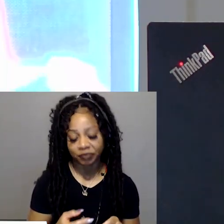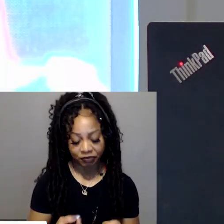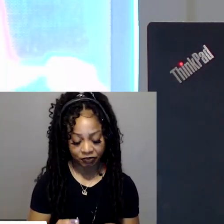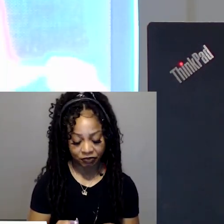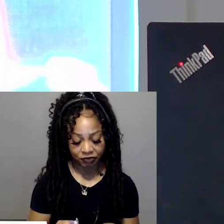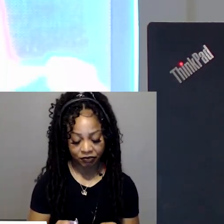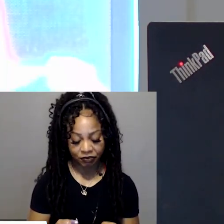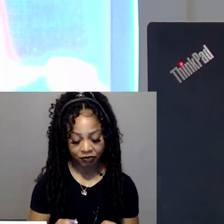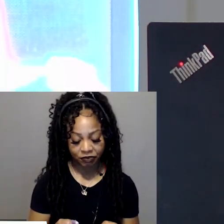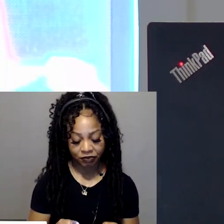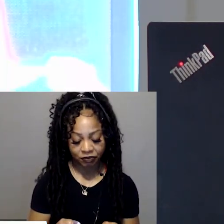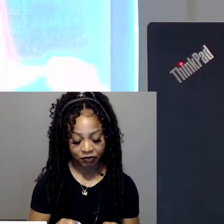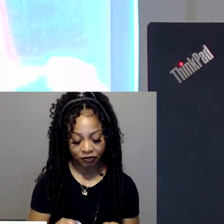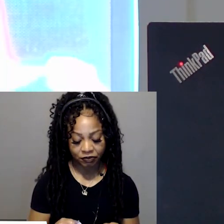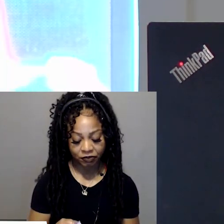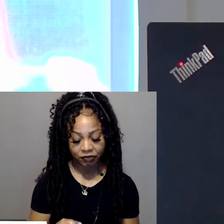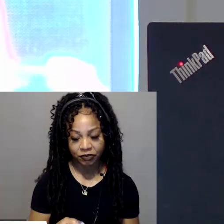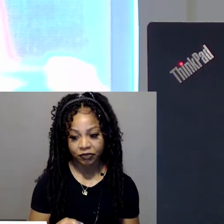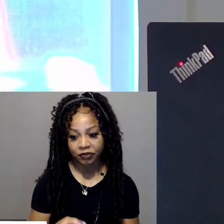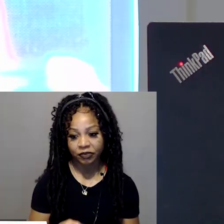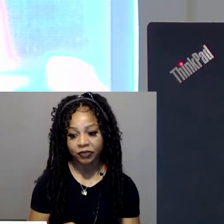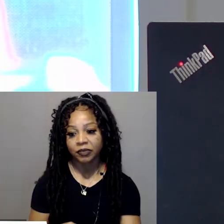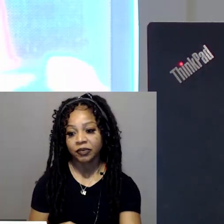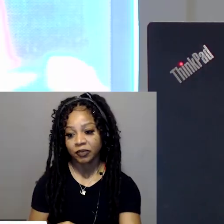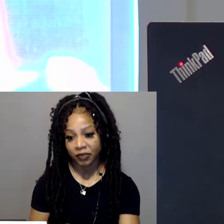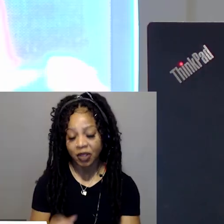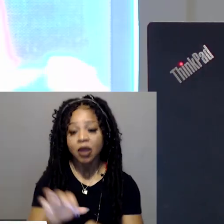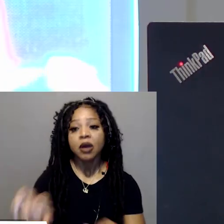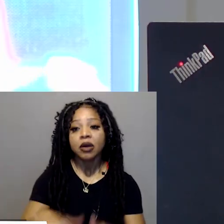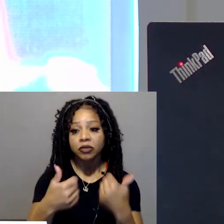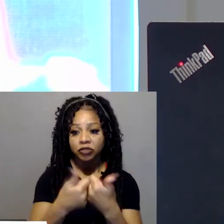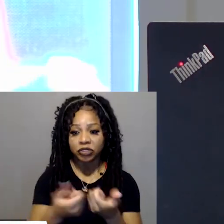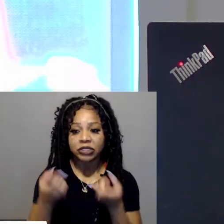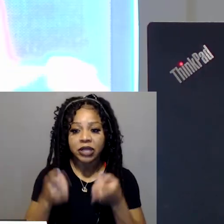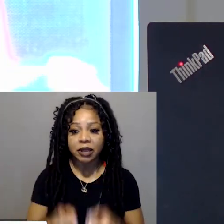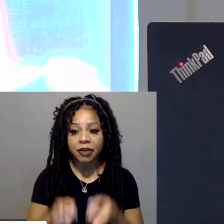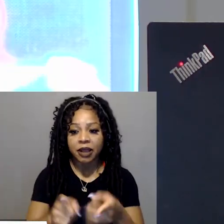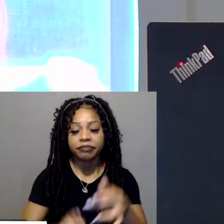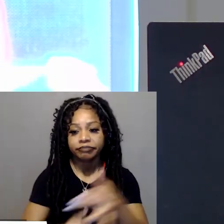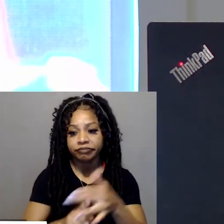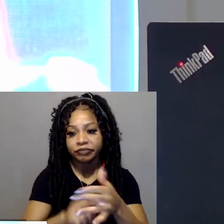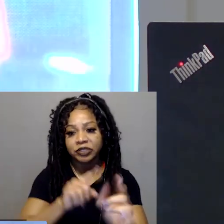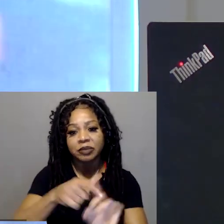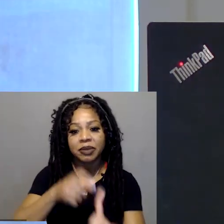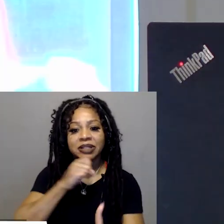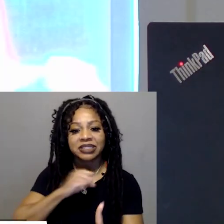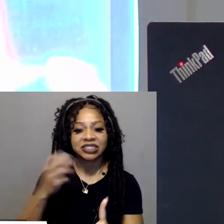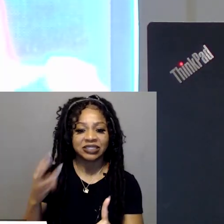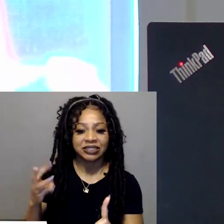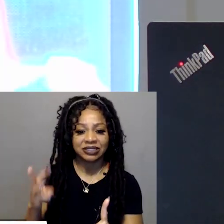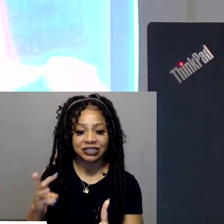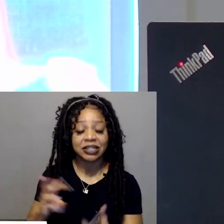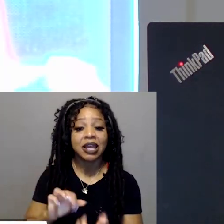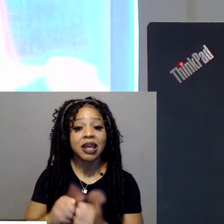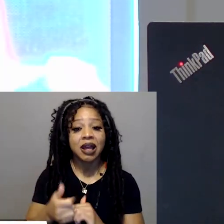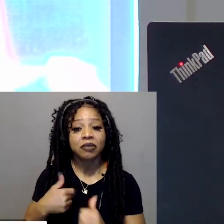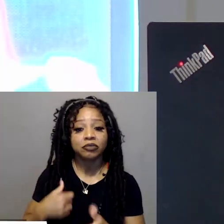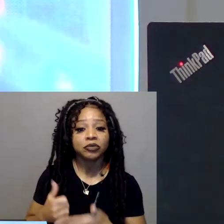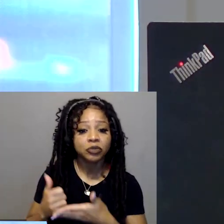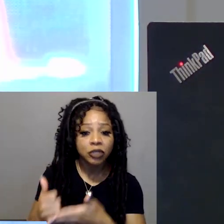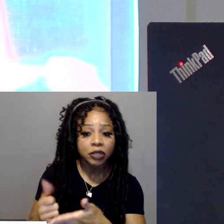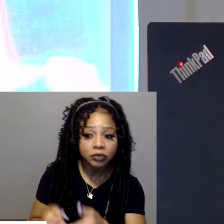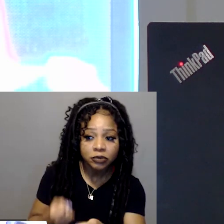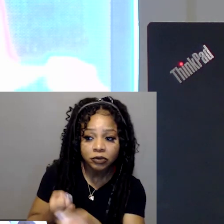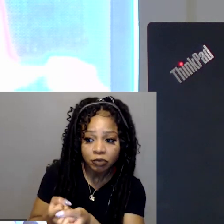And there have been challenges in the past over this age. And things that we have done to help support young people at